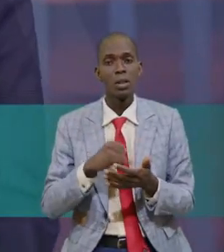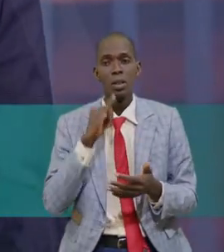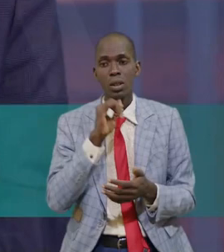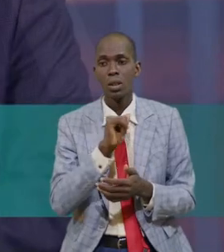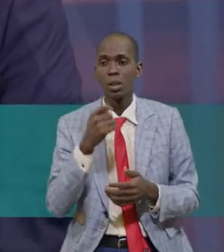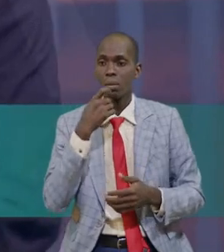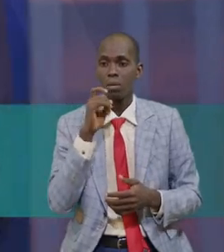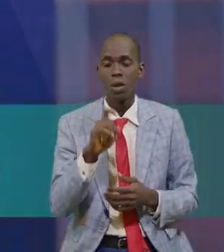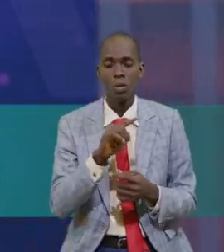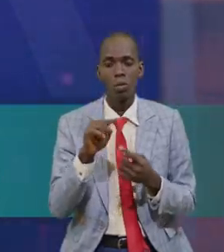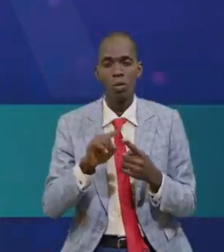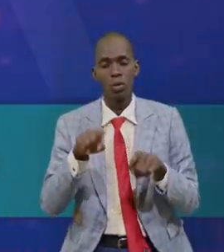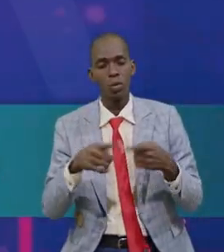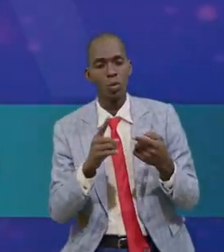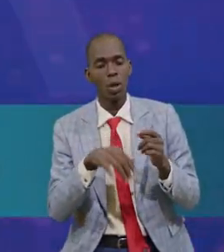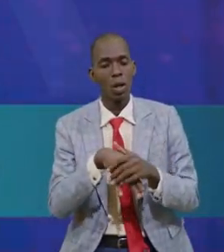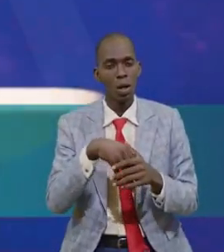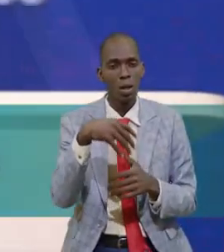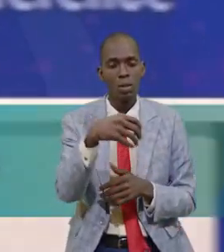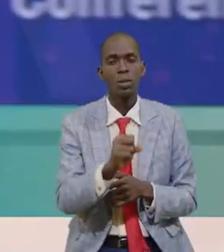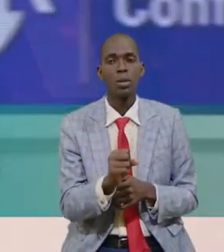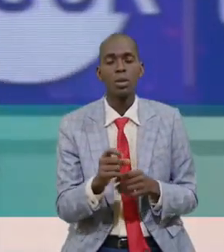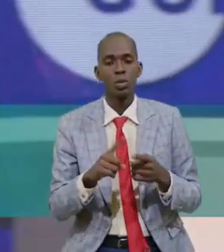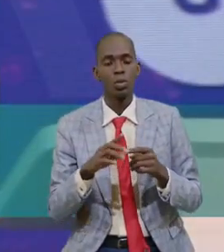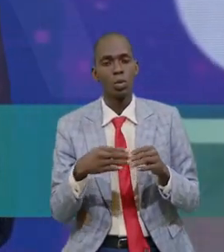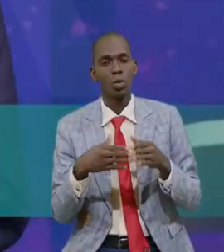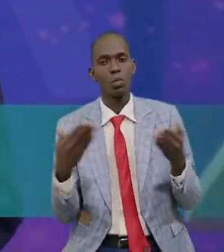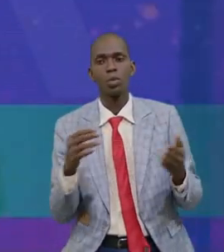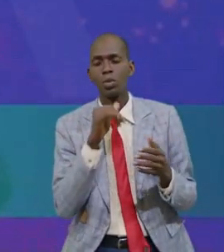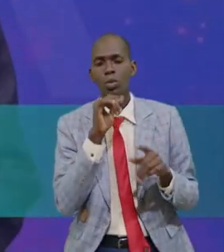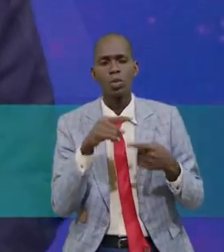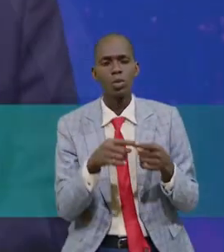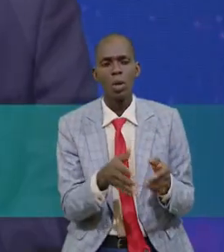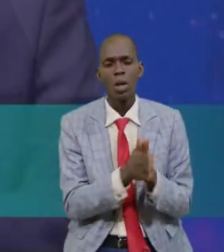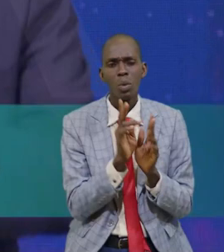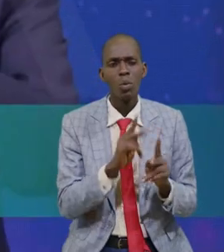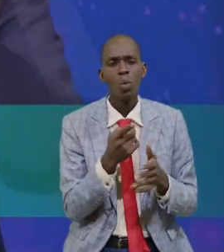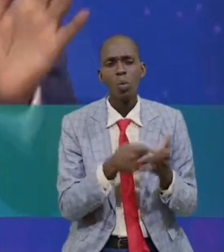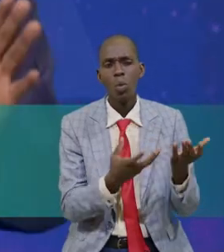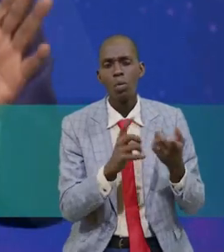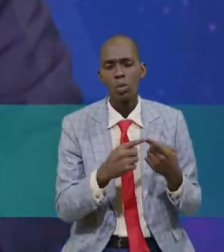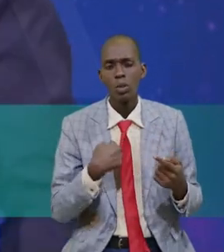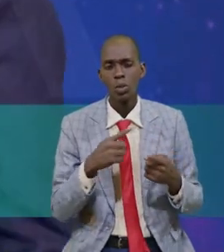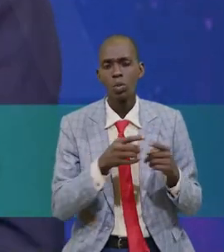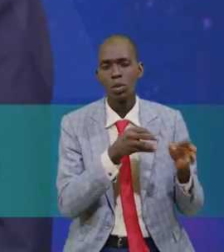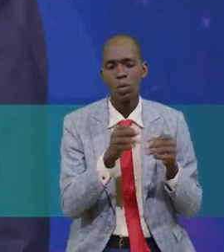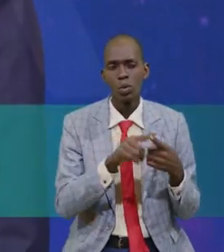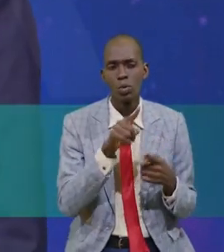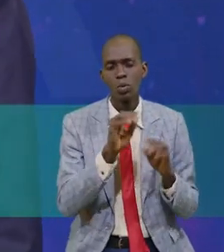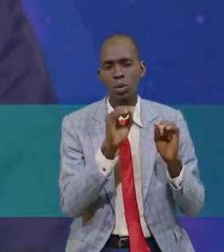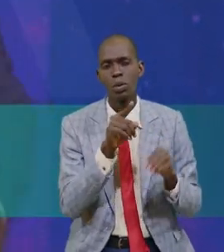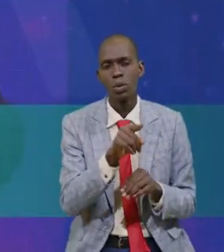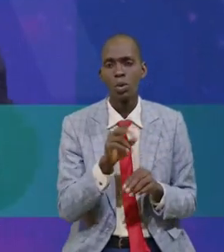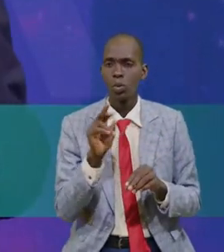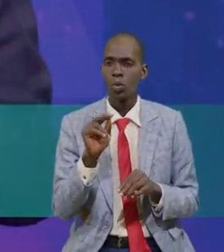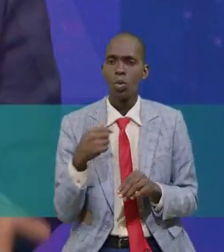the field, we're not going and asking the people, what do you want me to tell you? What do you want me to teach you? No, we already have the